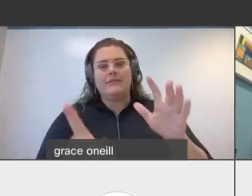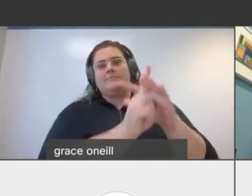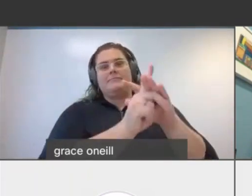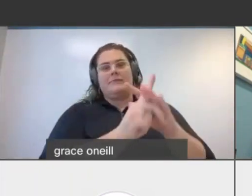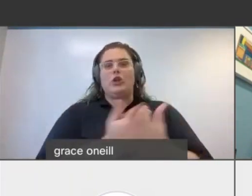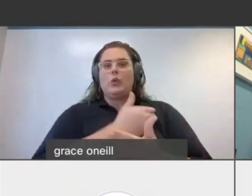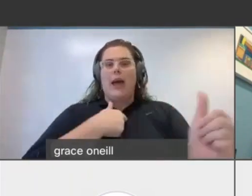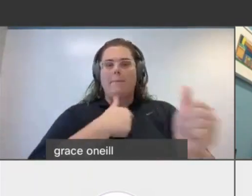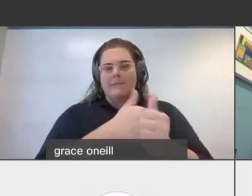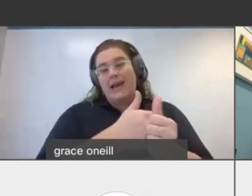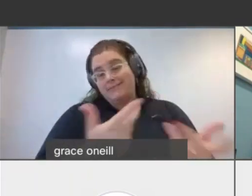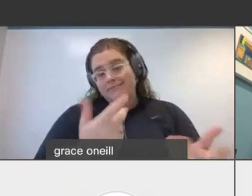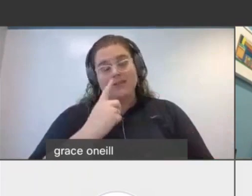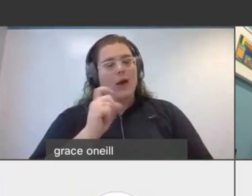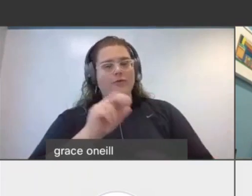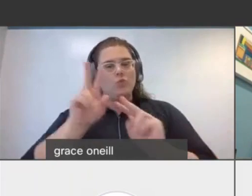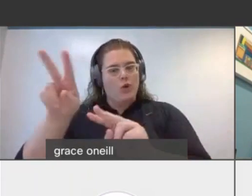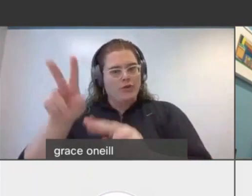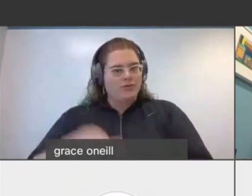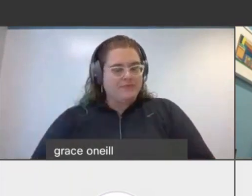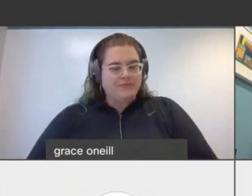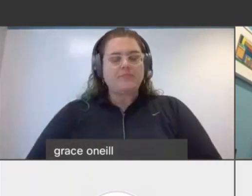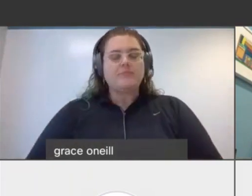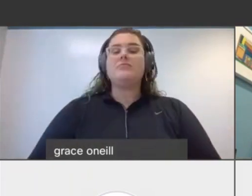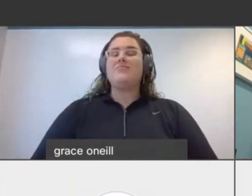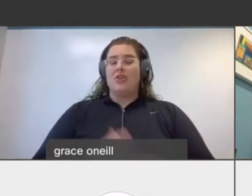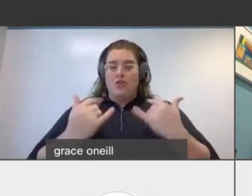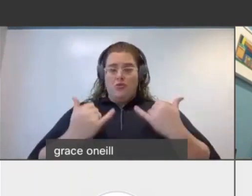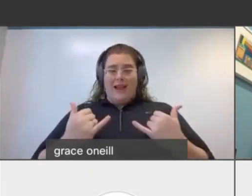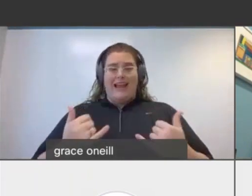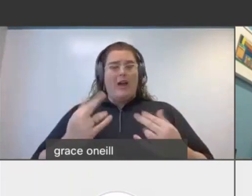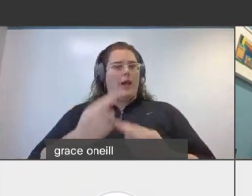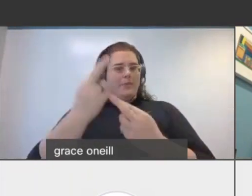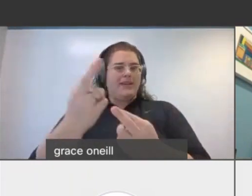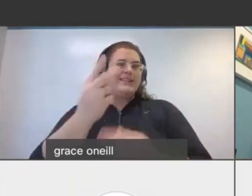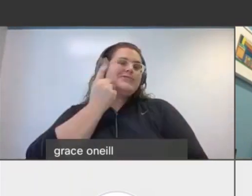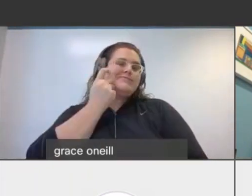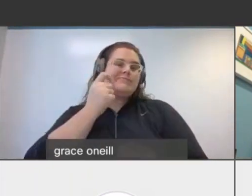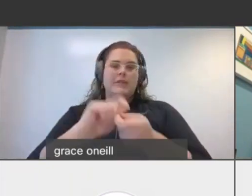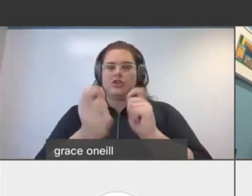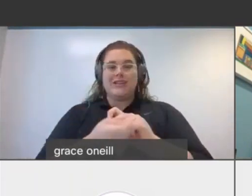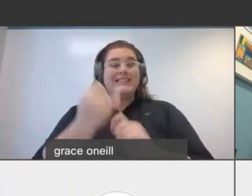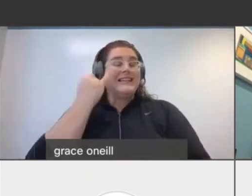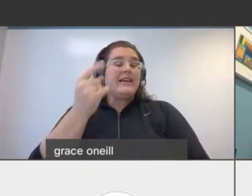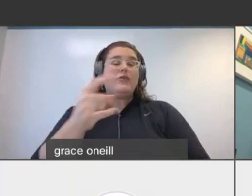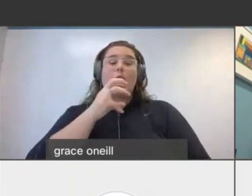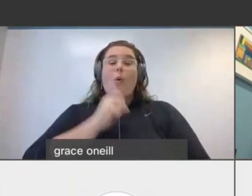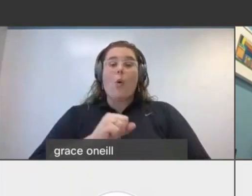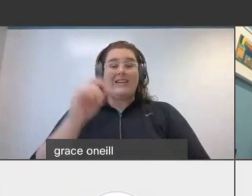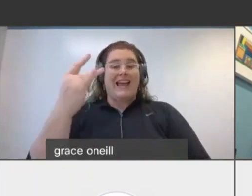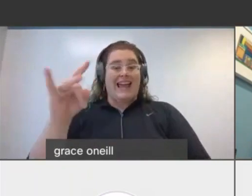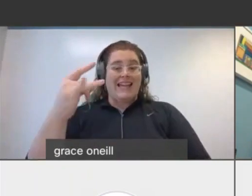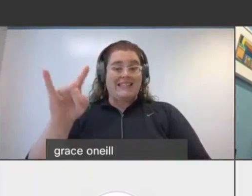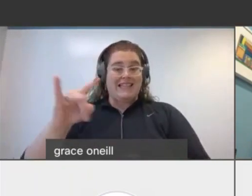regarding COVID-19 boosters is if you are 18 or older